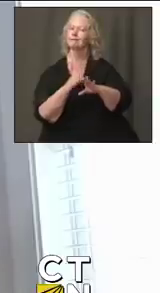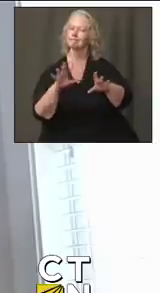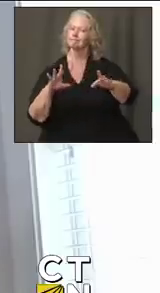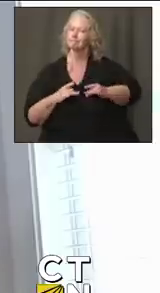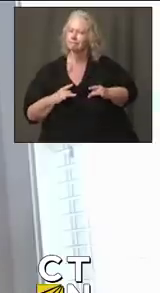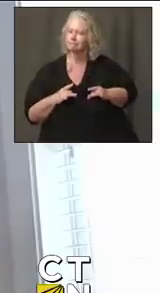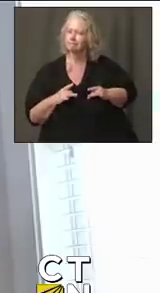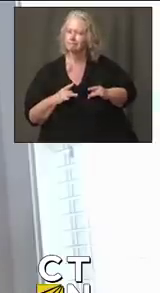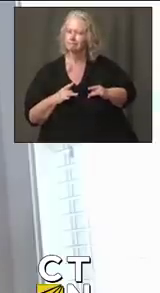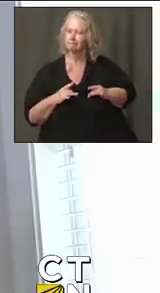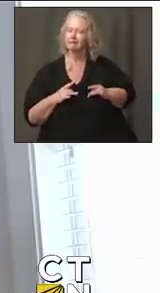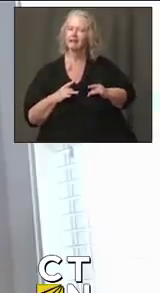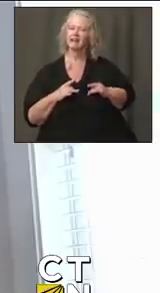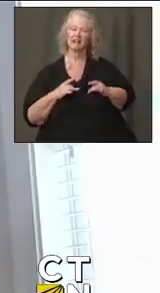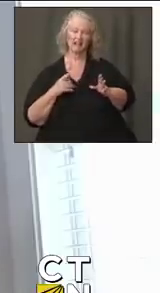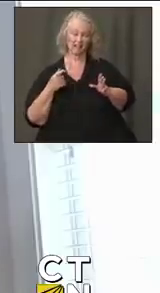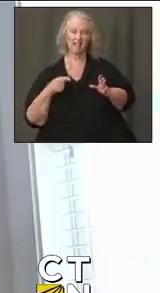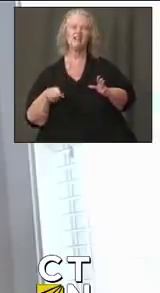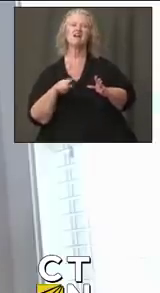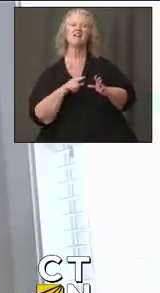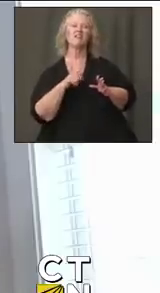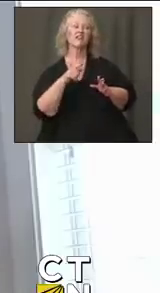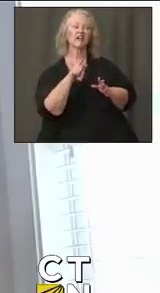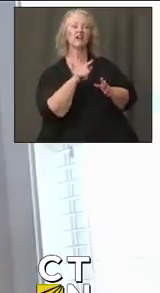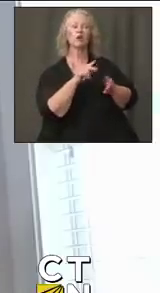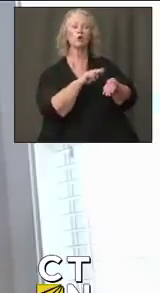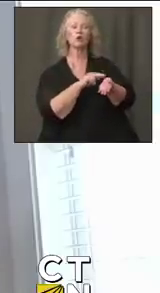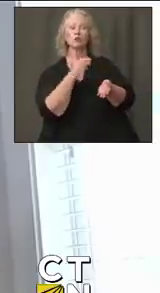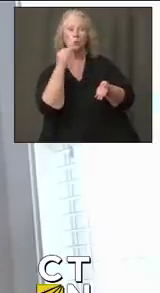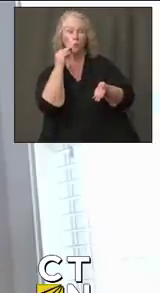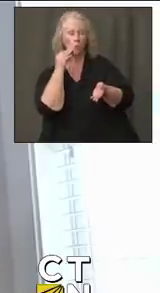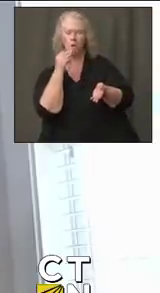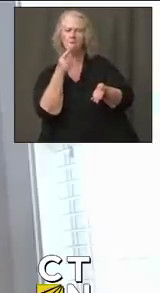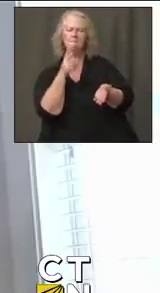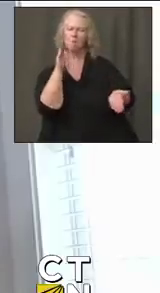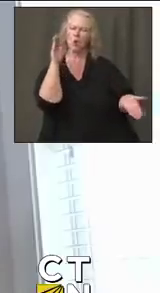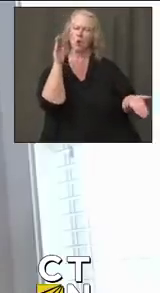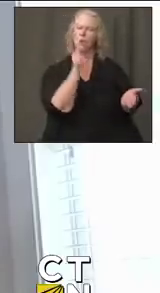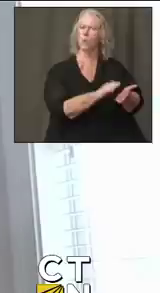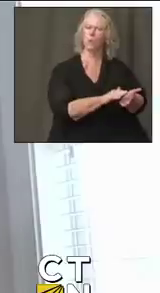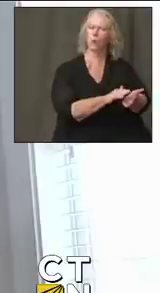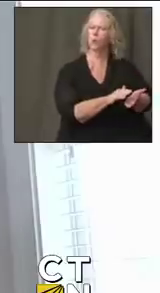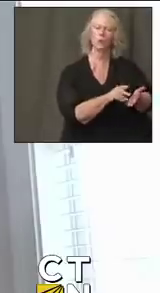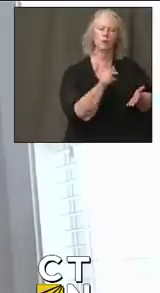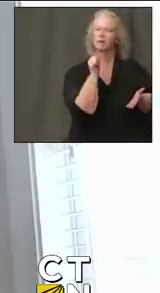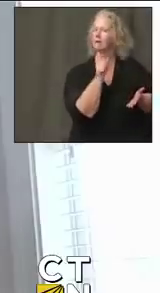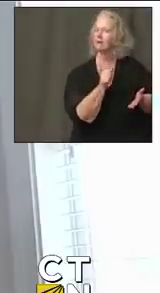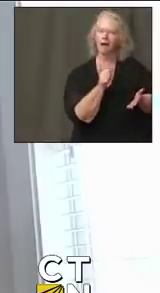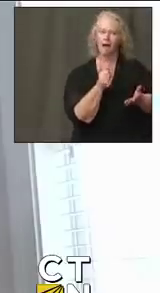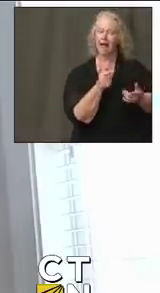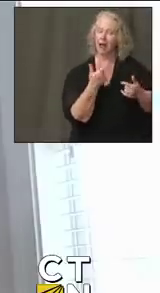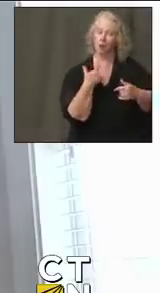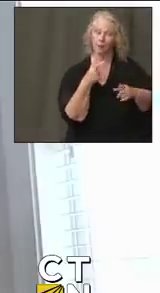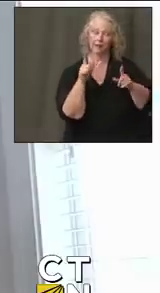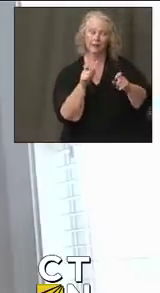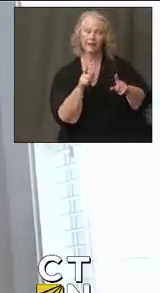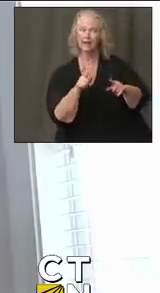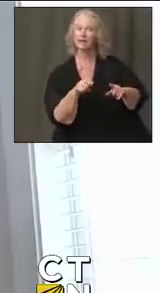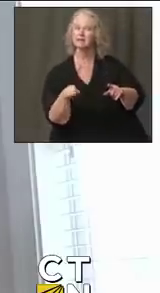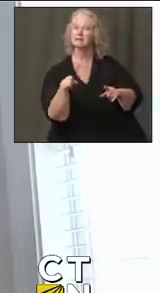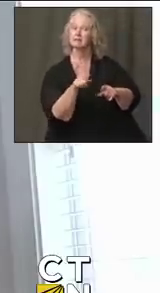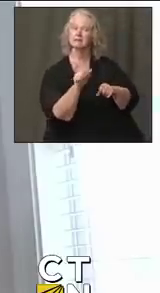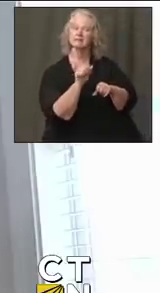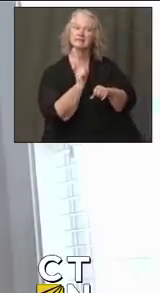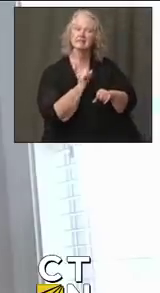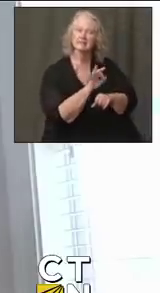them are seeing very, very low numbers of new infections. We are testing our nursing home workers. We're testing